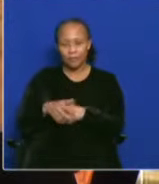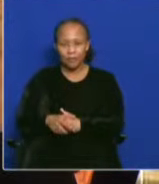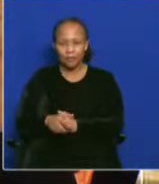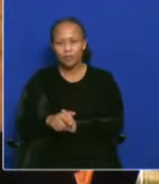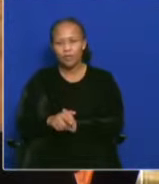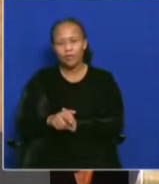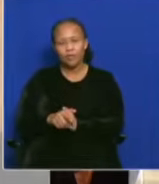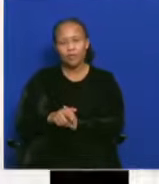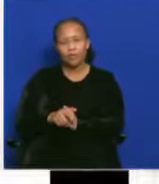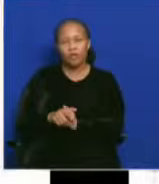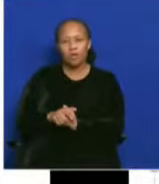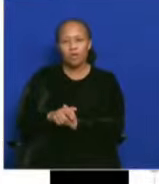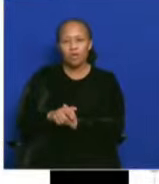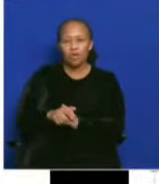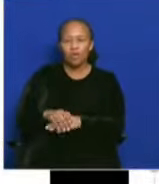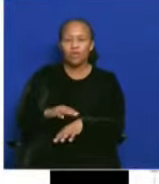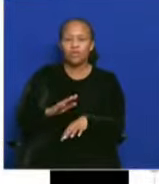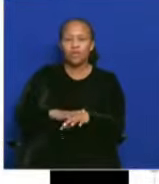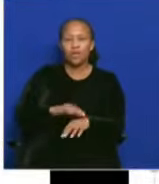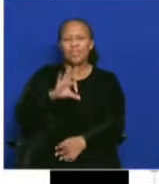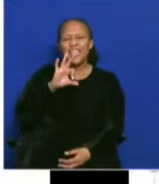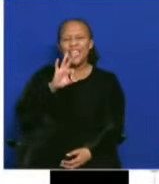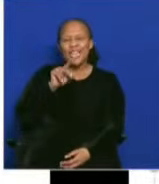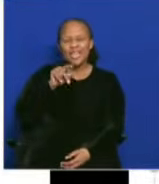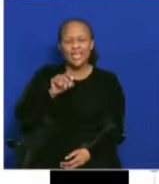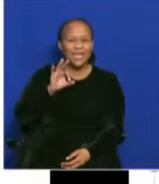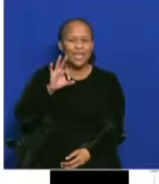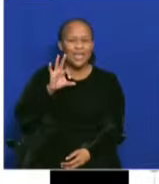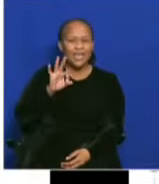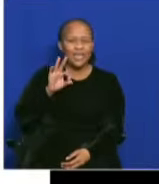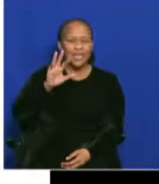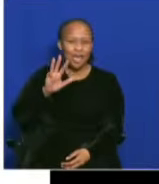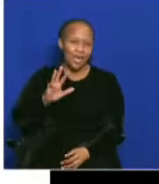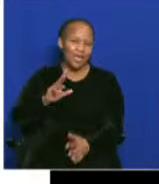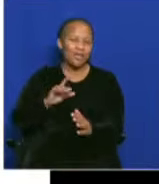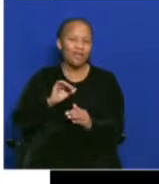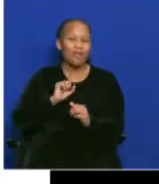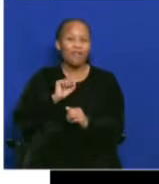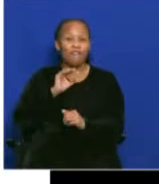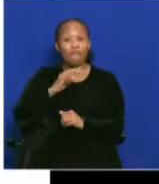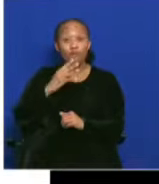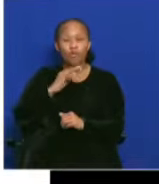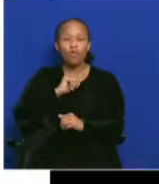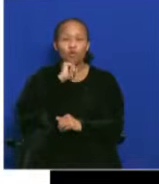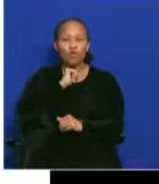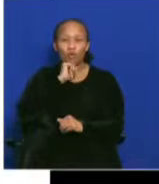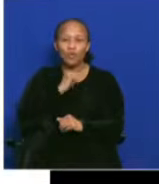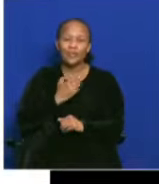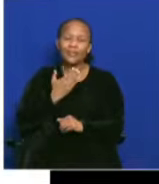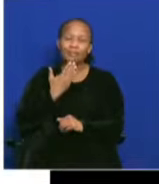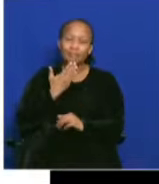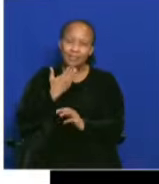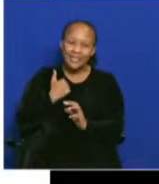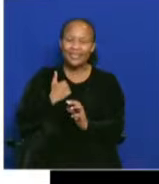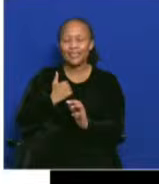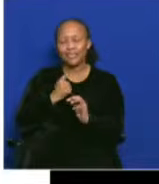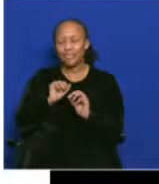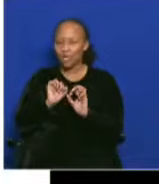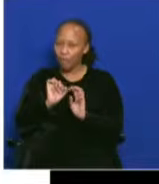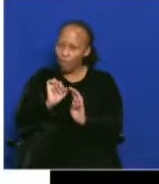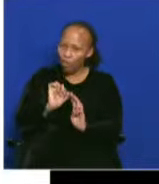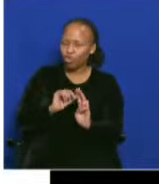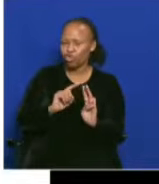at 3:39 on the 4th of August, "Please push Gen 1 and P, Bru, K."